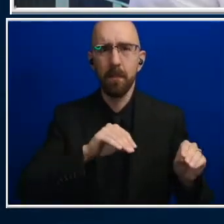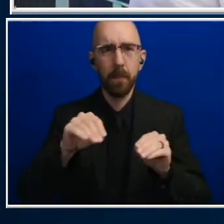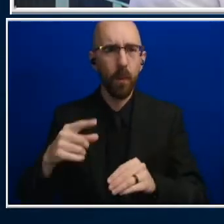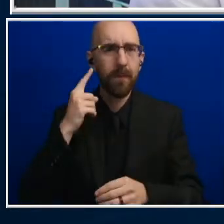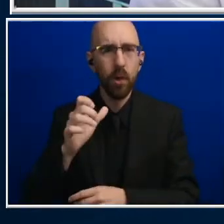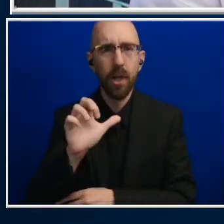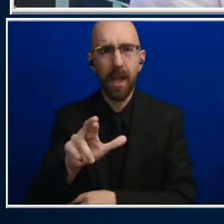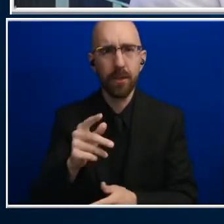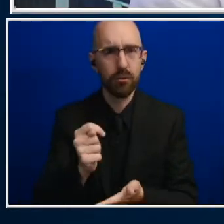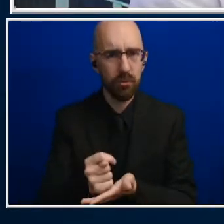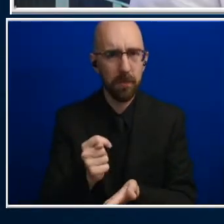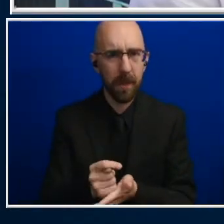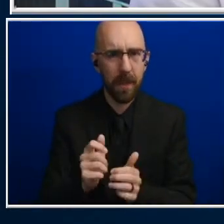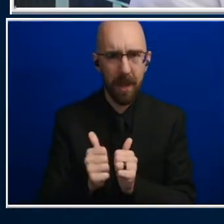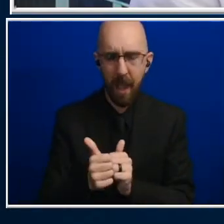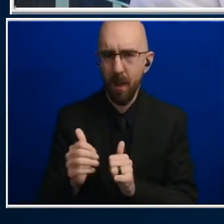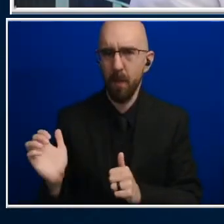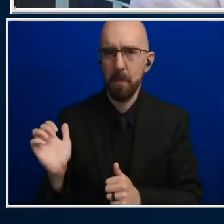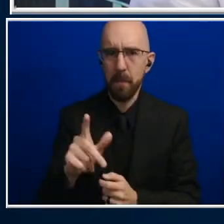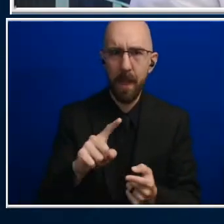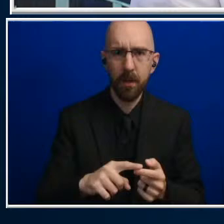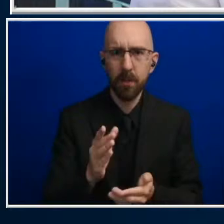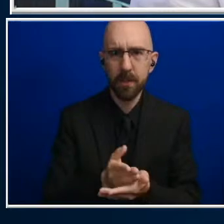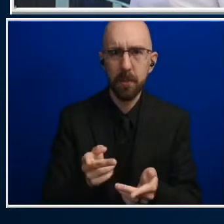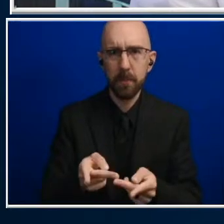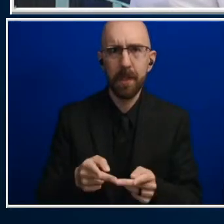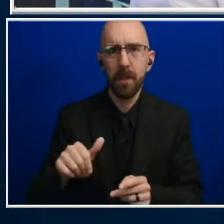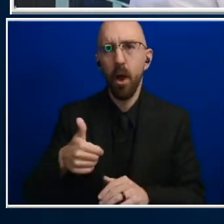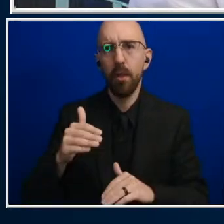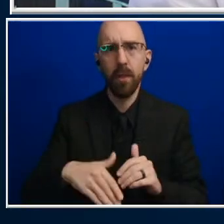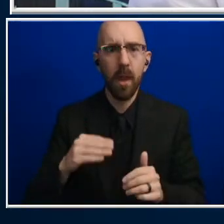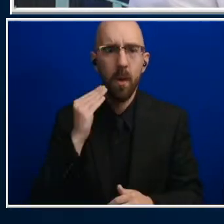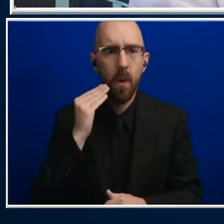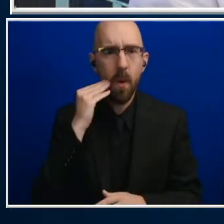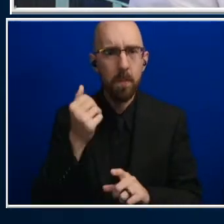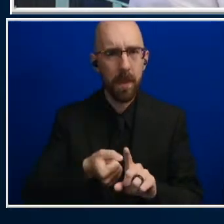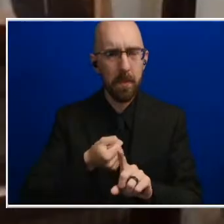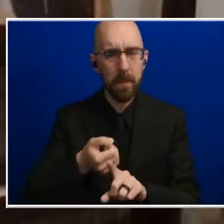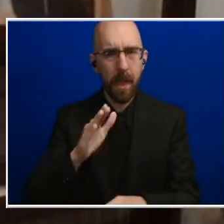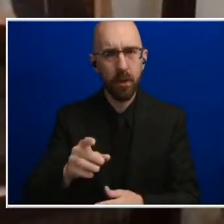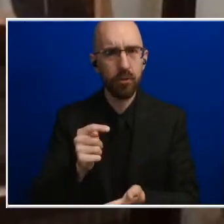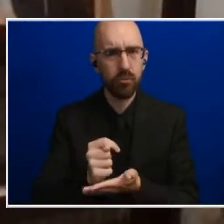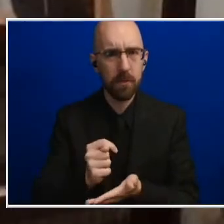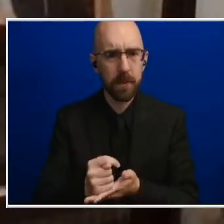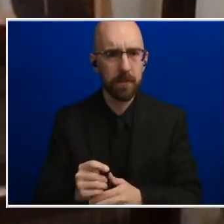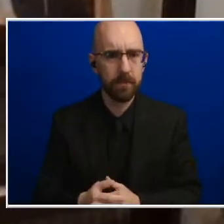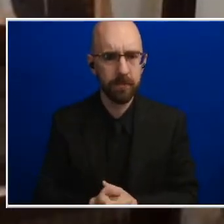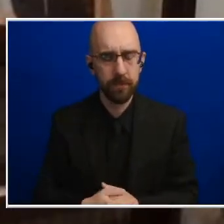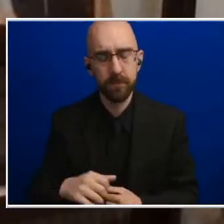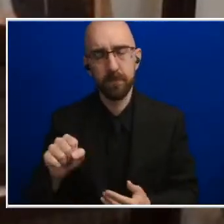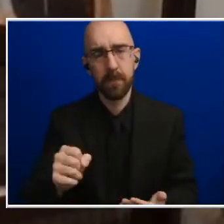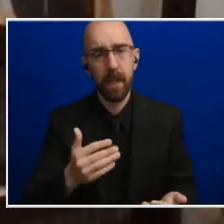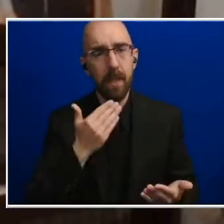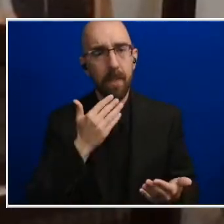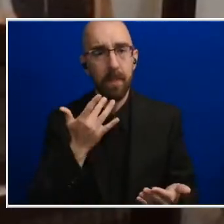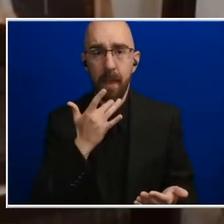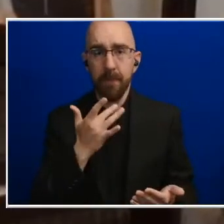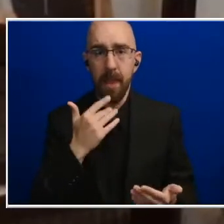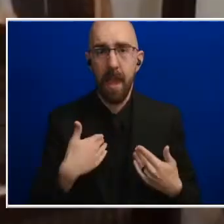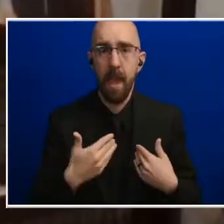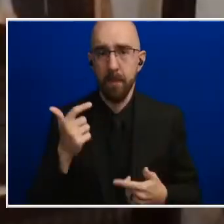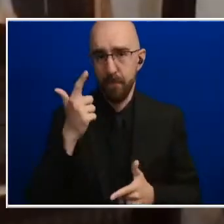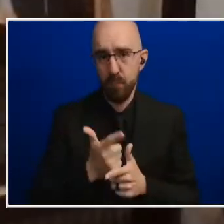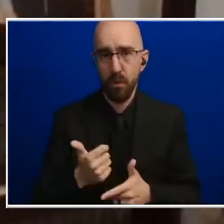did going back to someplace other than your home impact your treatment? Yeah, thankfully I had my brother who lived down